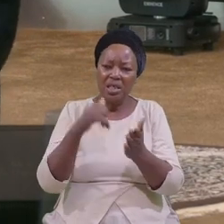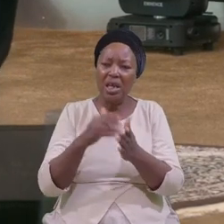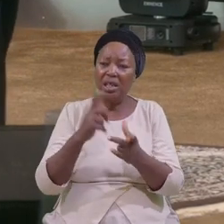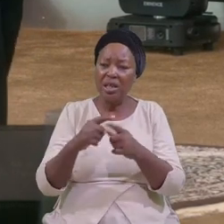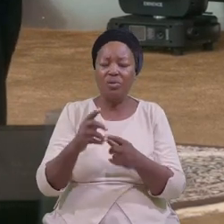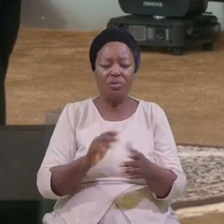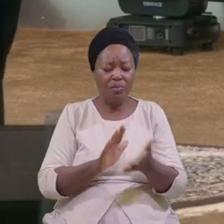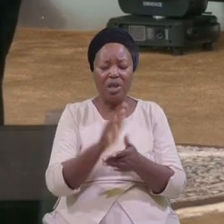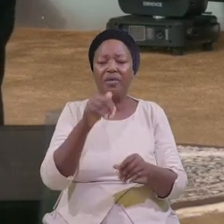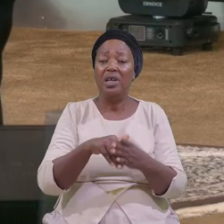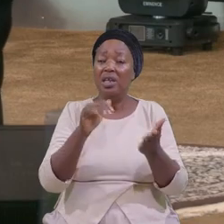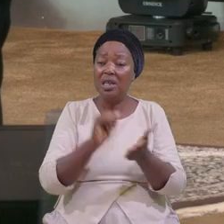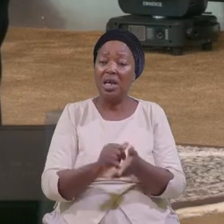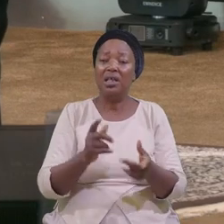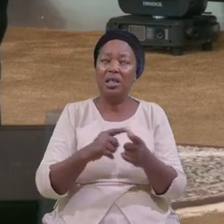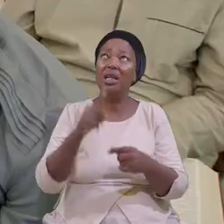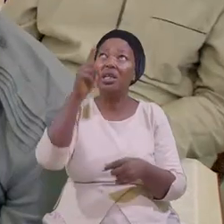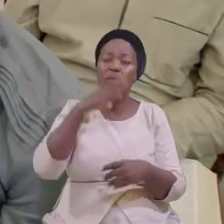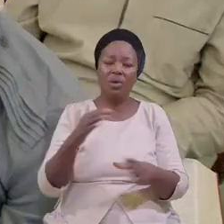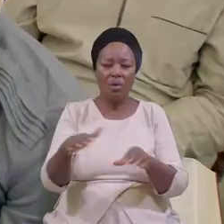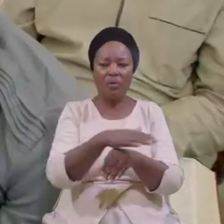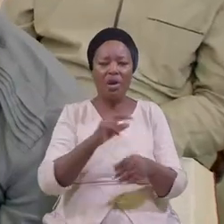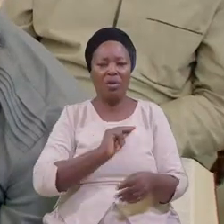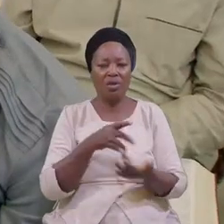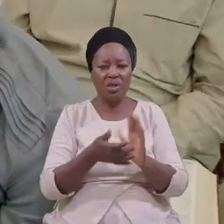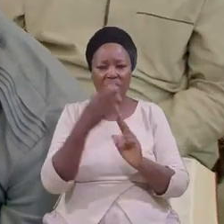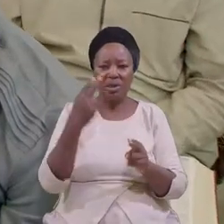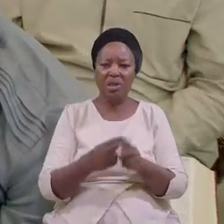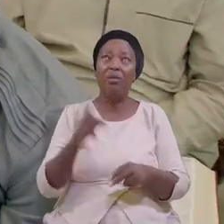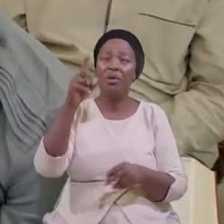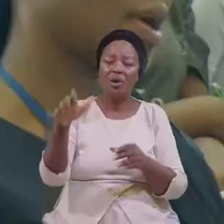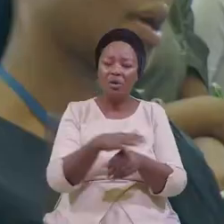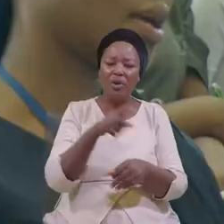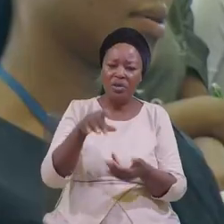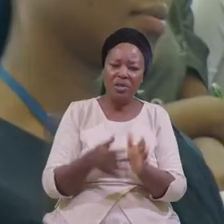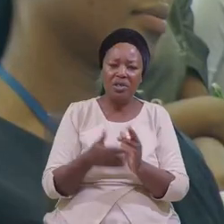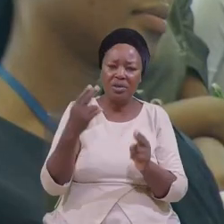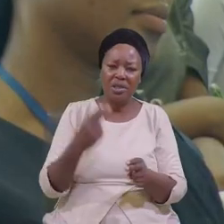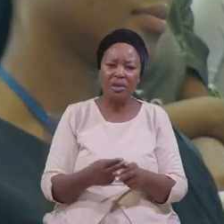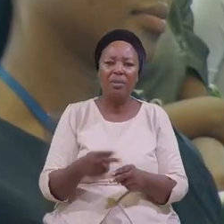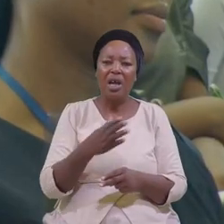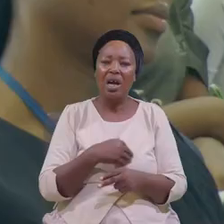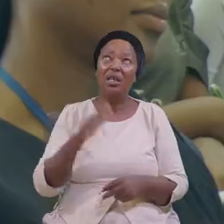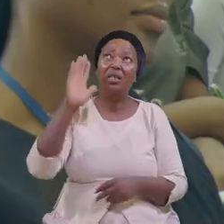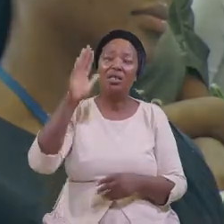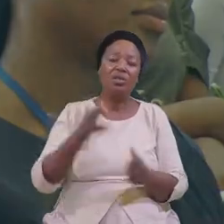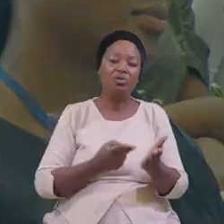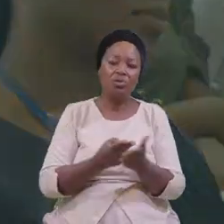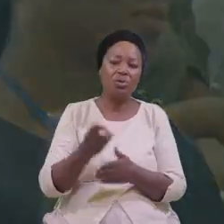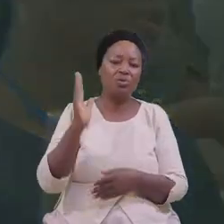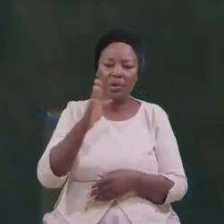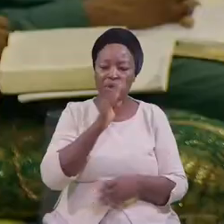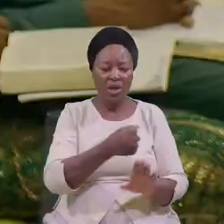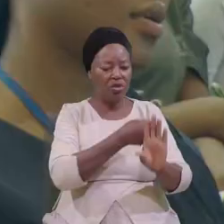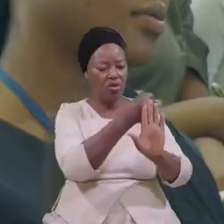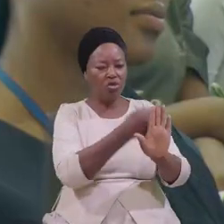that, he will cover us. He will cover you. And his truth will be your